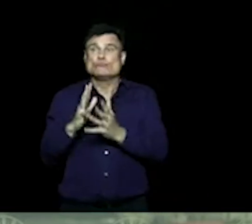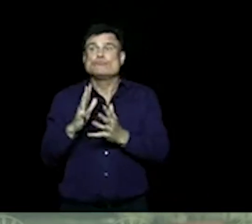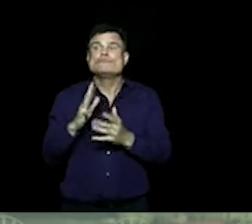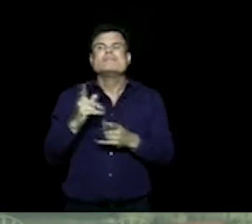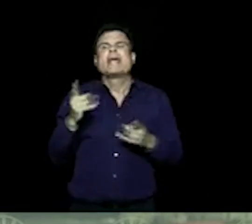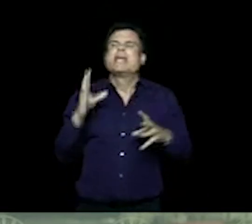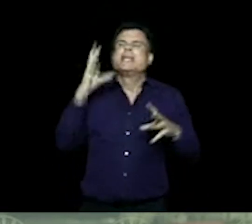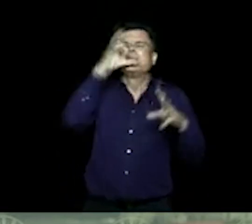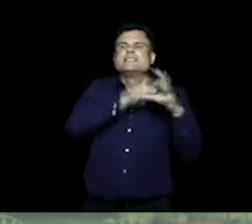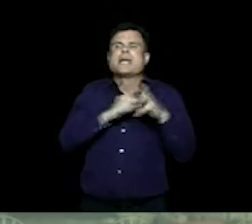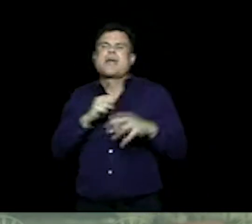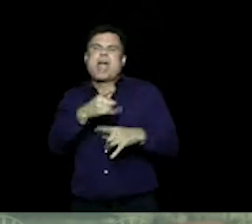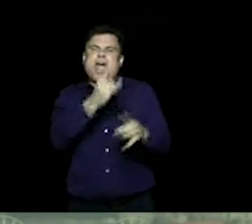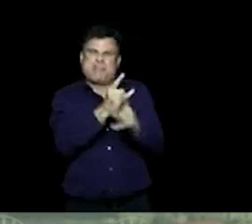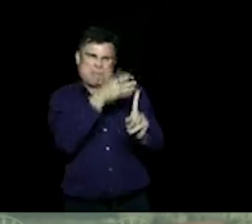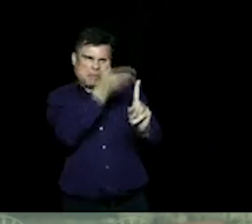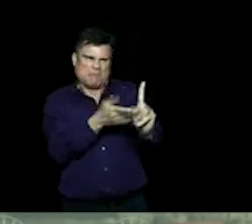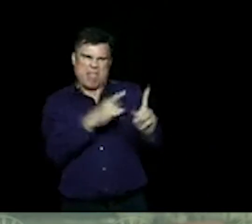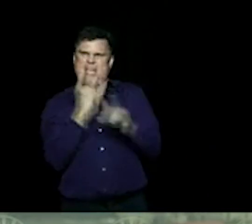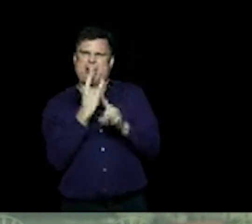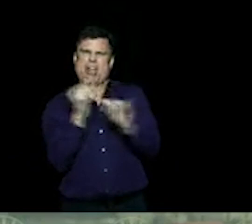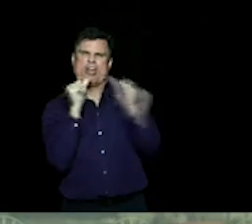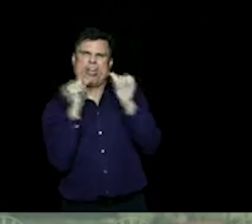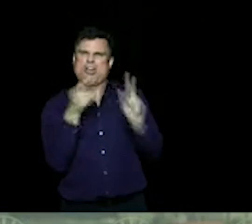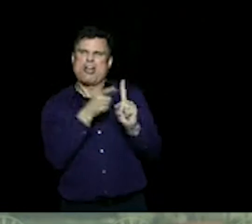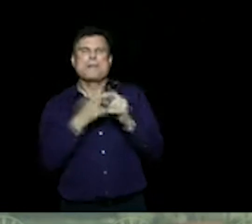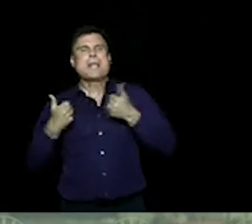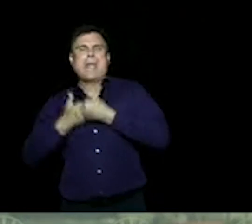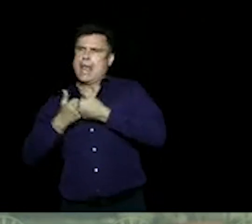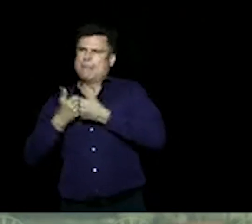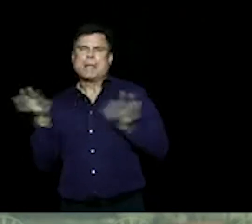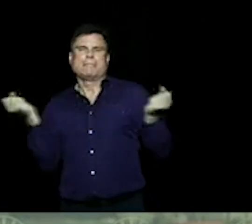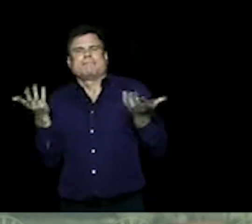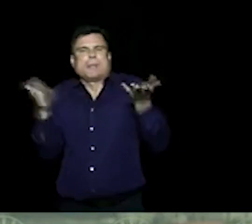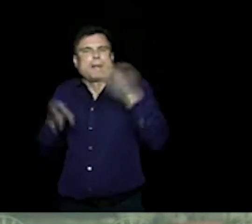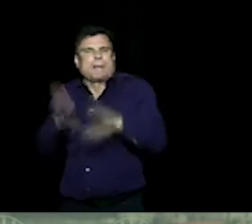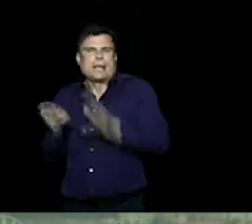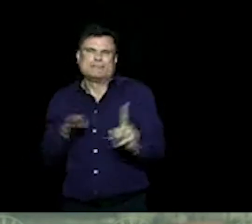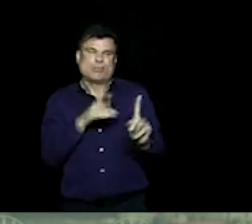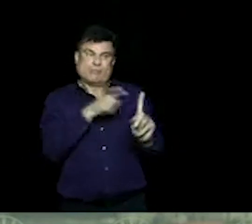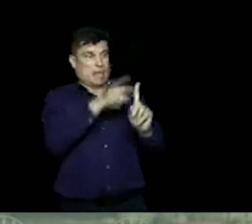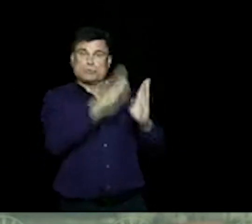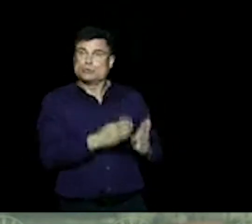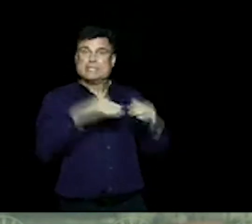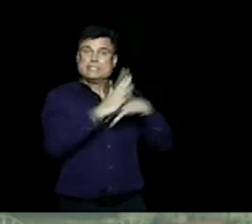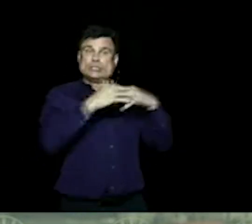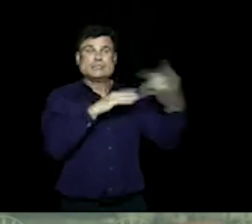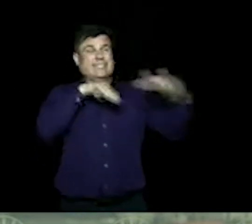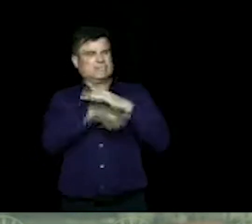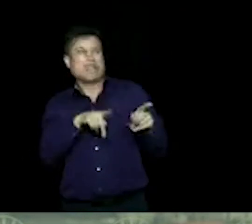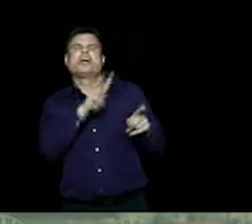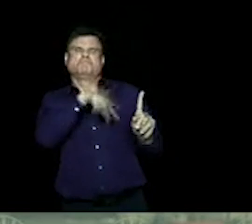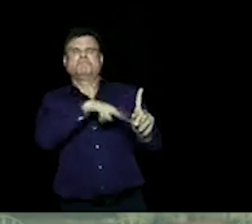on patient care. And so it's of course important to determine the facts, but it's also important to work together to take action and to